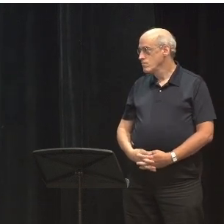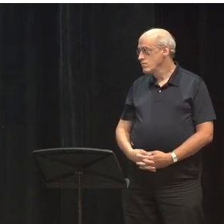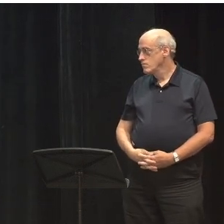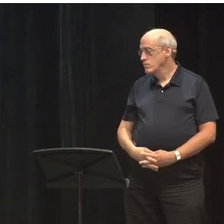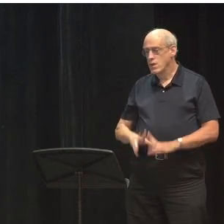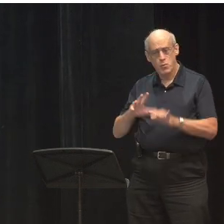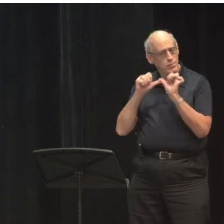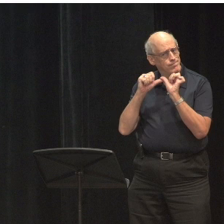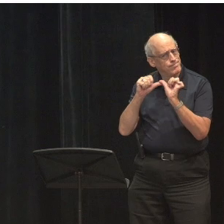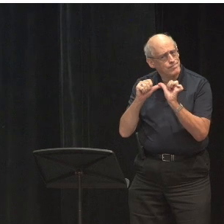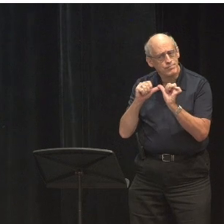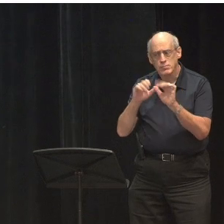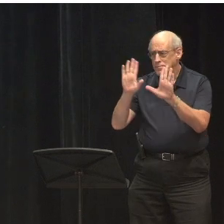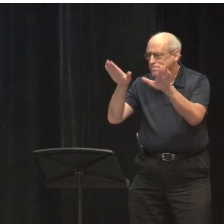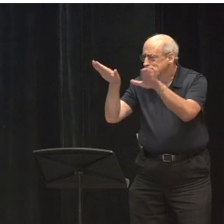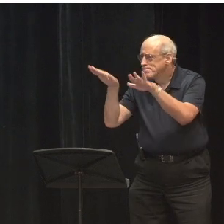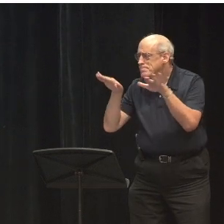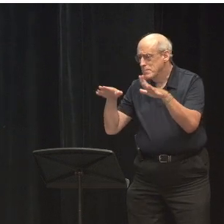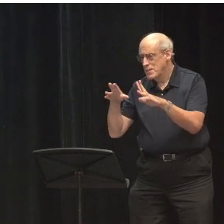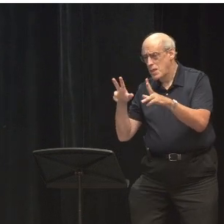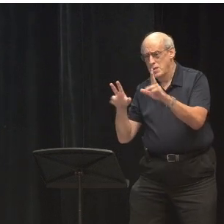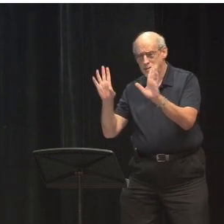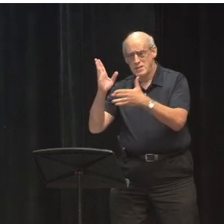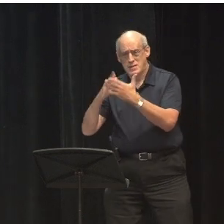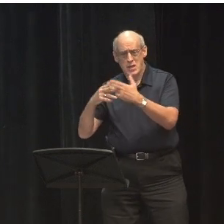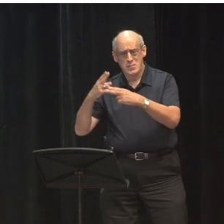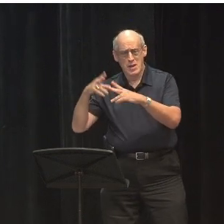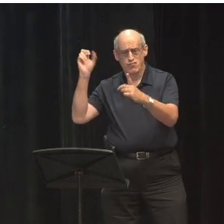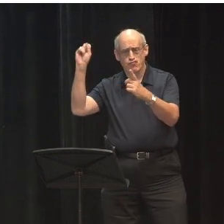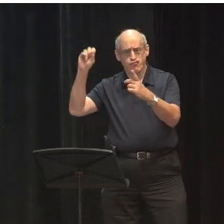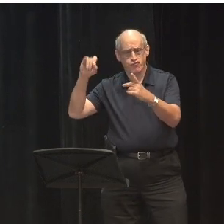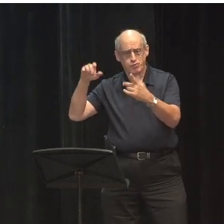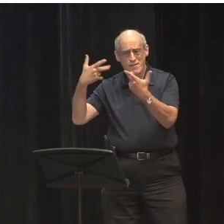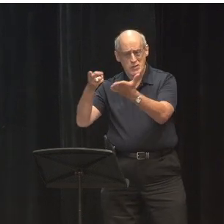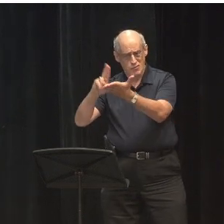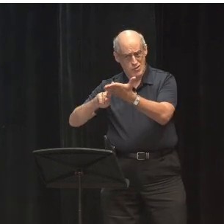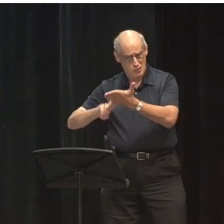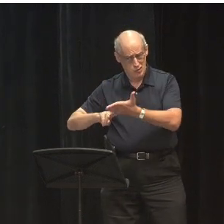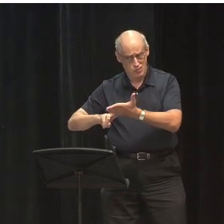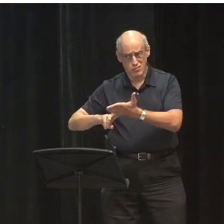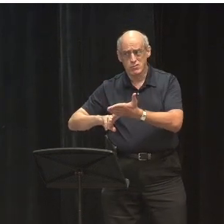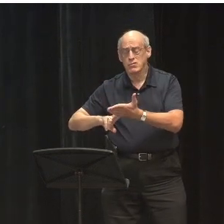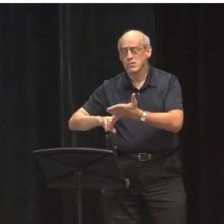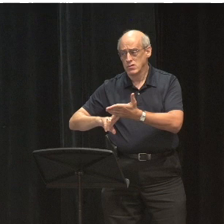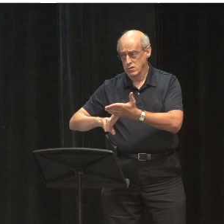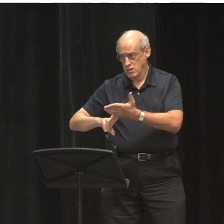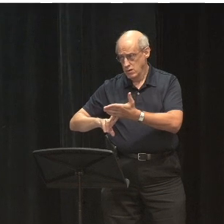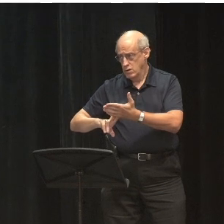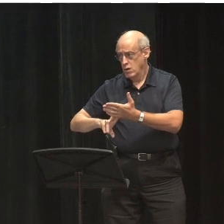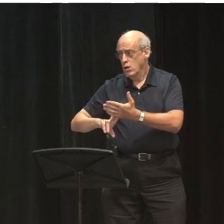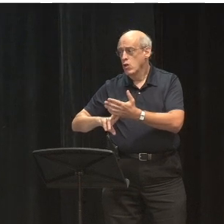Okay, I'm going to keep going. Just want you to know that the people that we're calling on are people who registered to speak. And so we